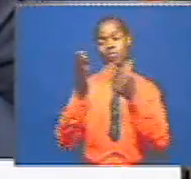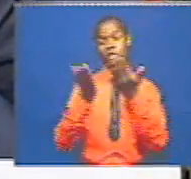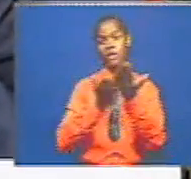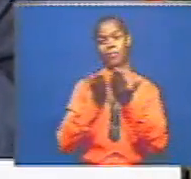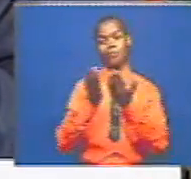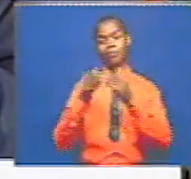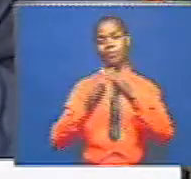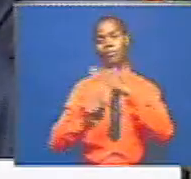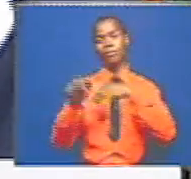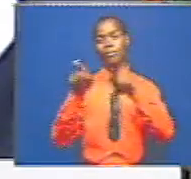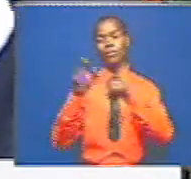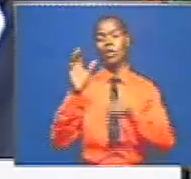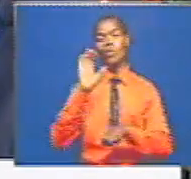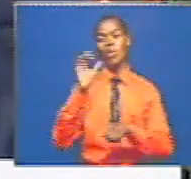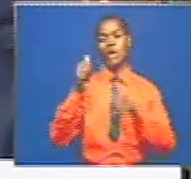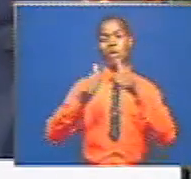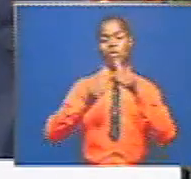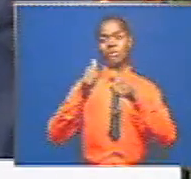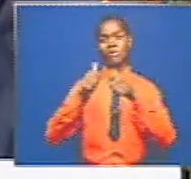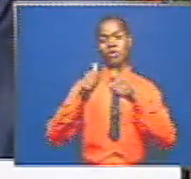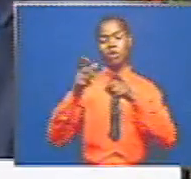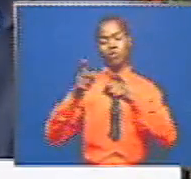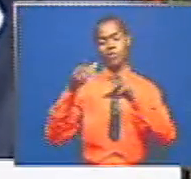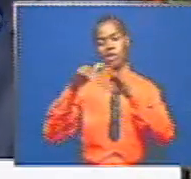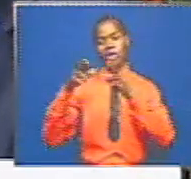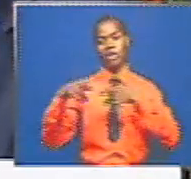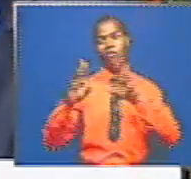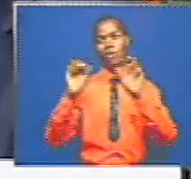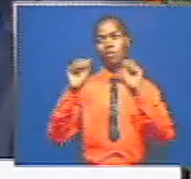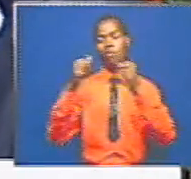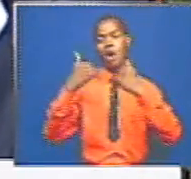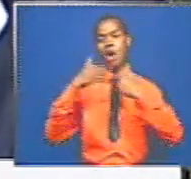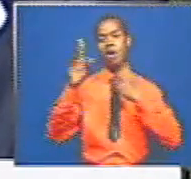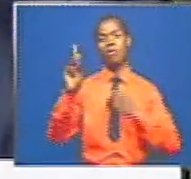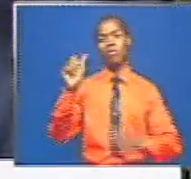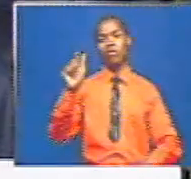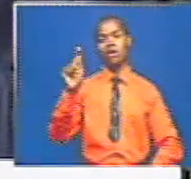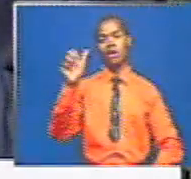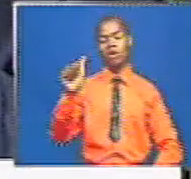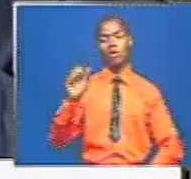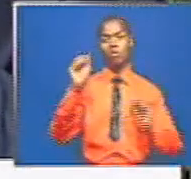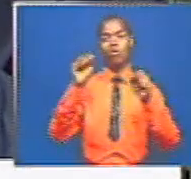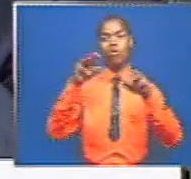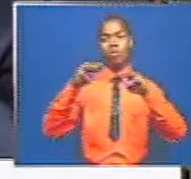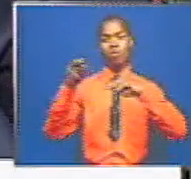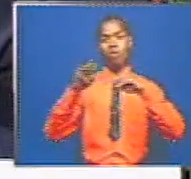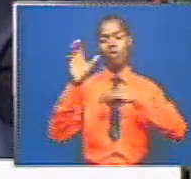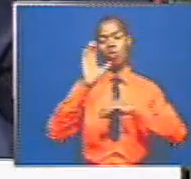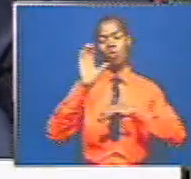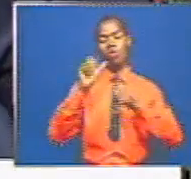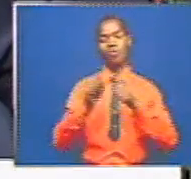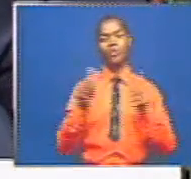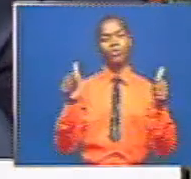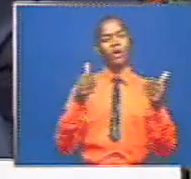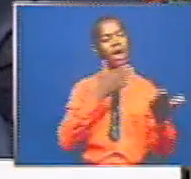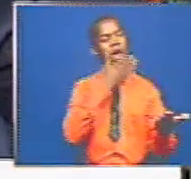underground, and the water which is running on the rivers. Will give you that data so that we'll be able to manage the water effectively. All right,